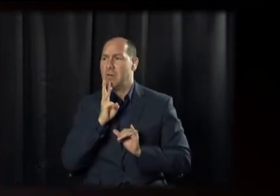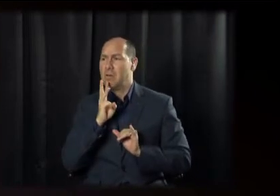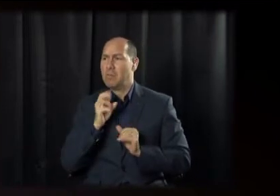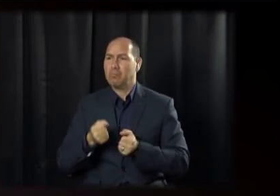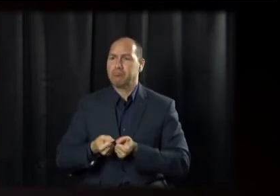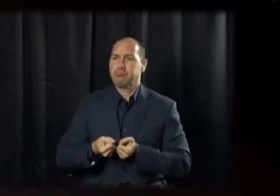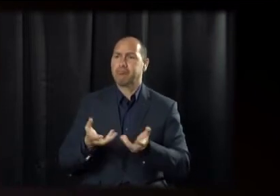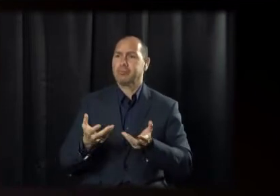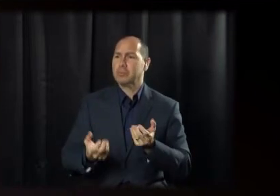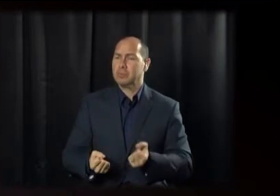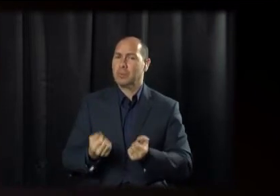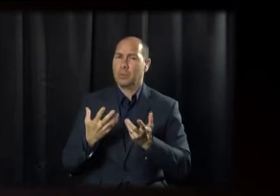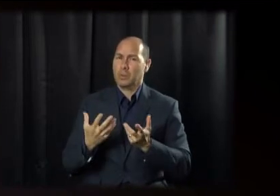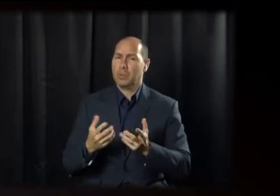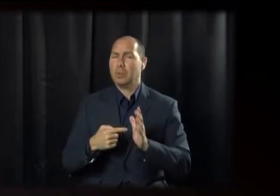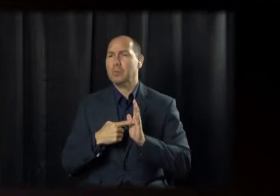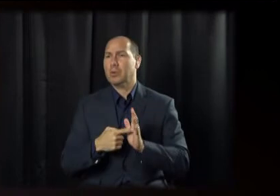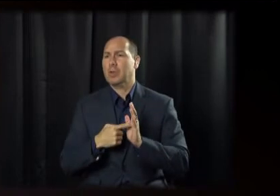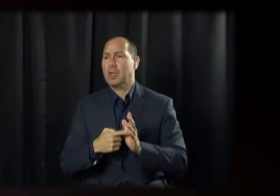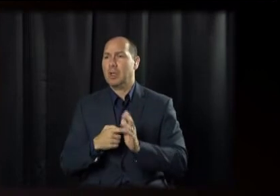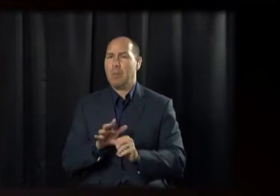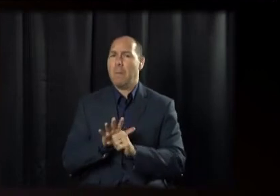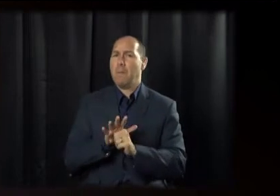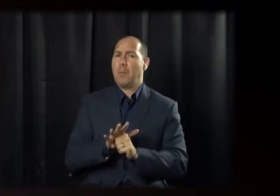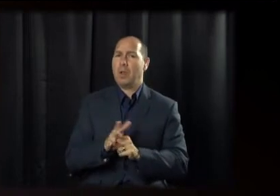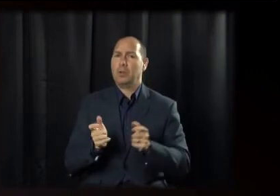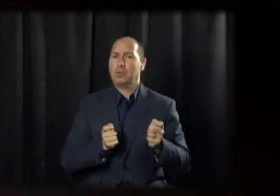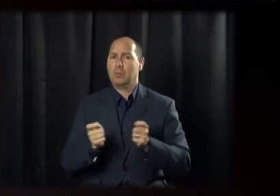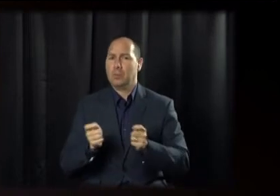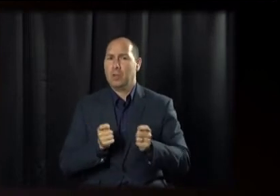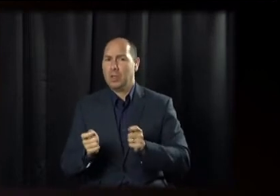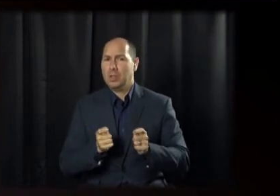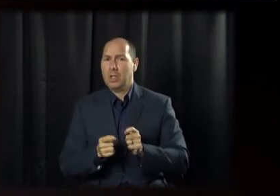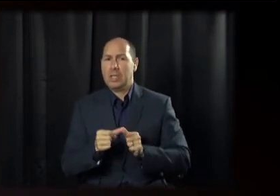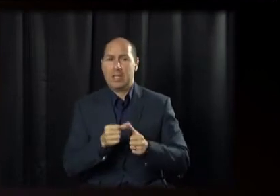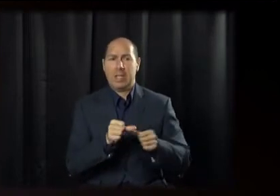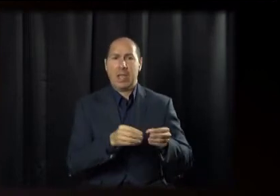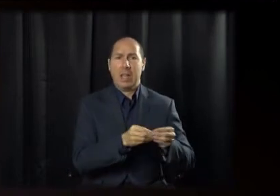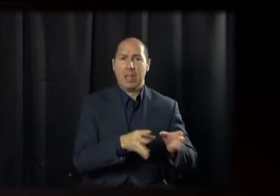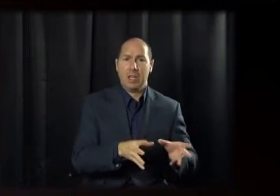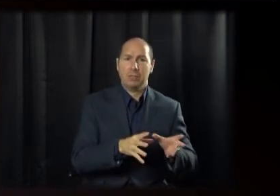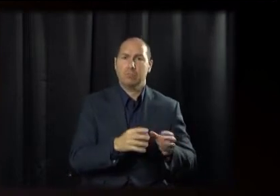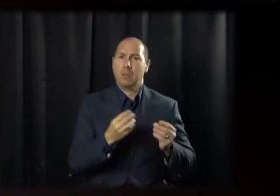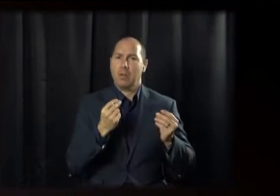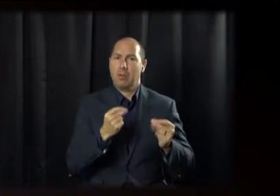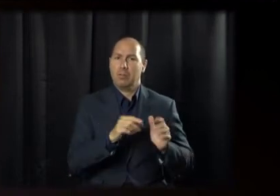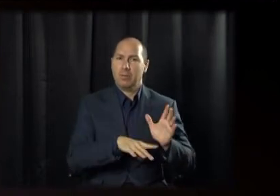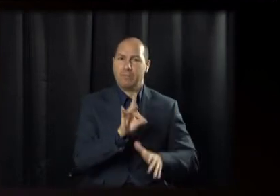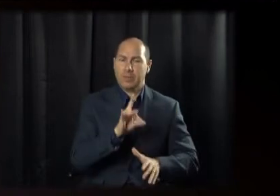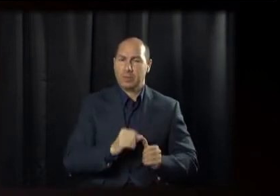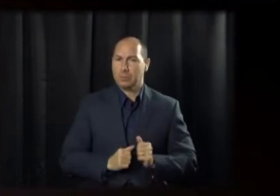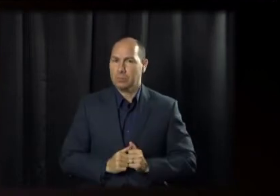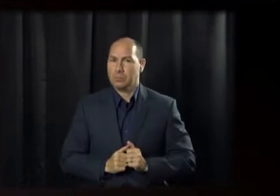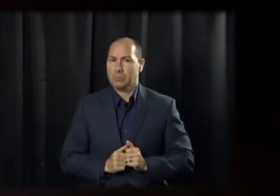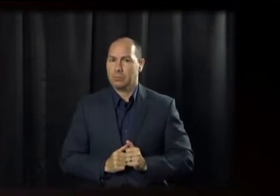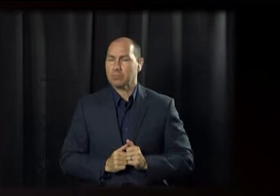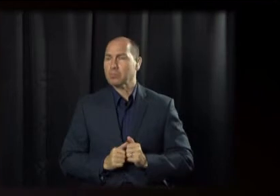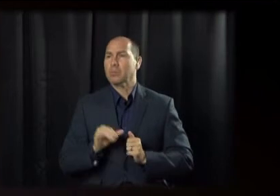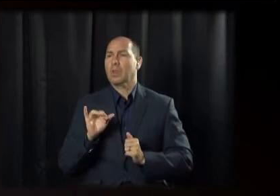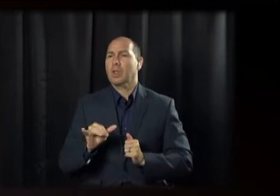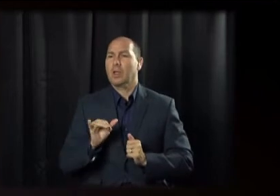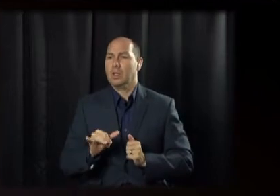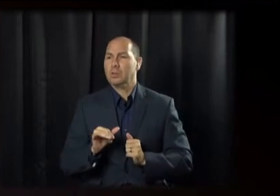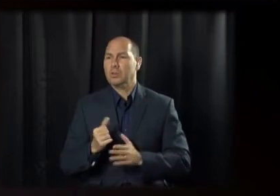ancillary initiatives like pressure management and more targeted leak detection. Together, these measures are expected to generate $13 million